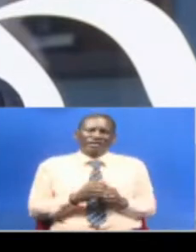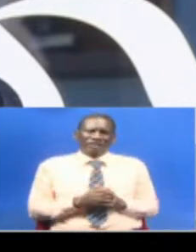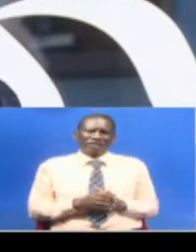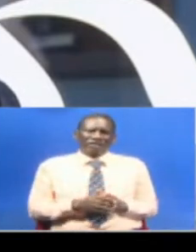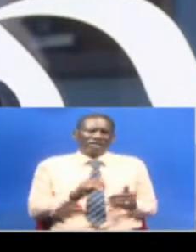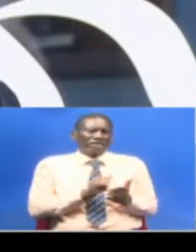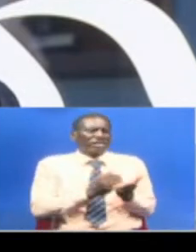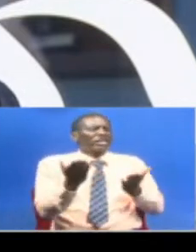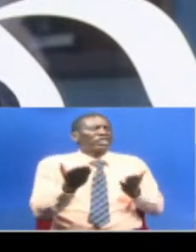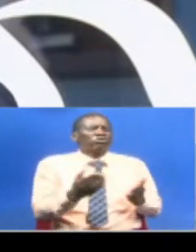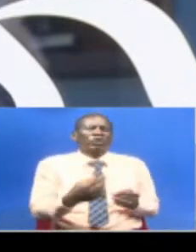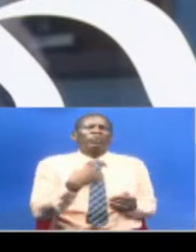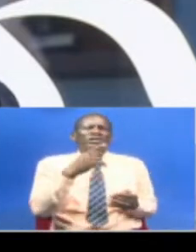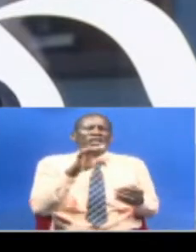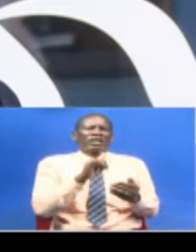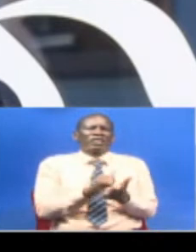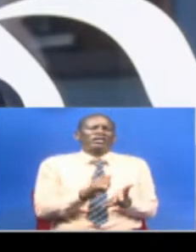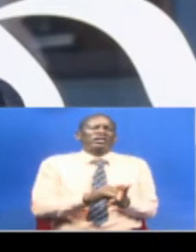where we say